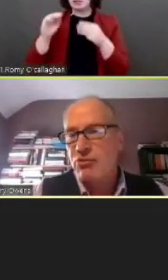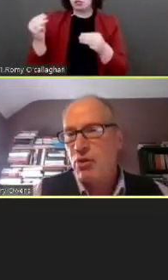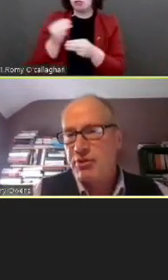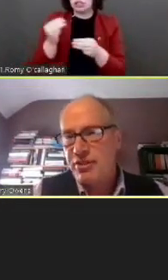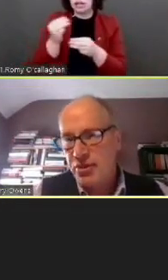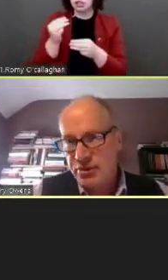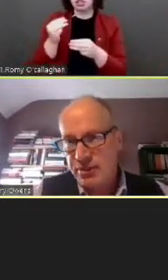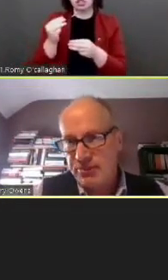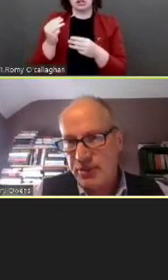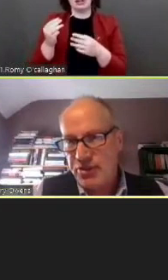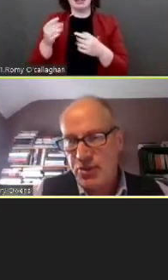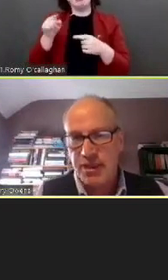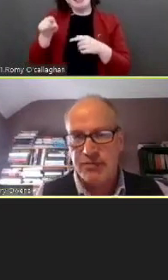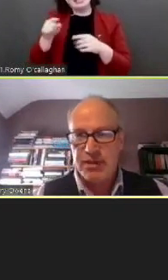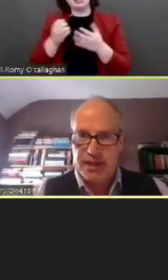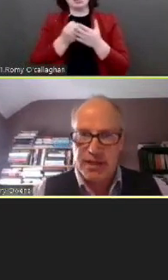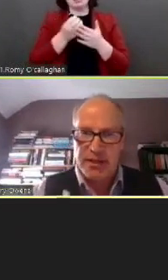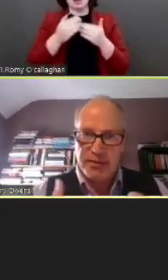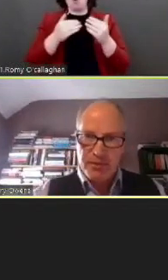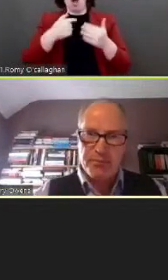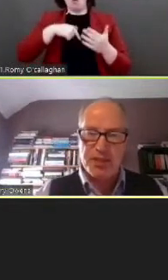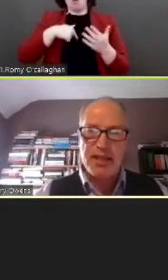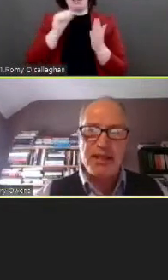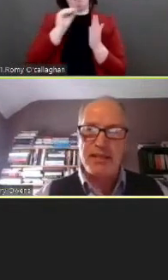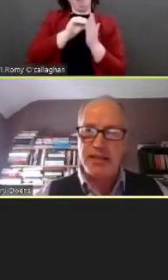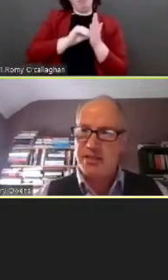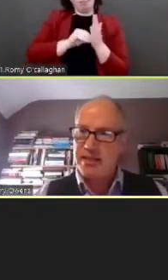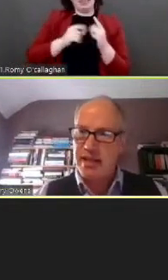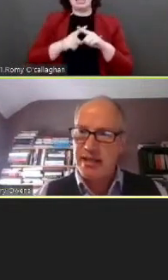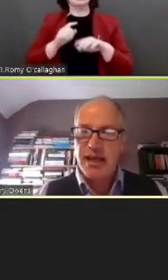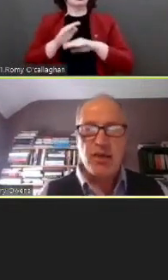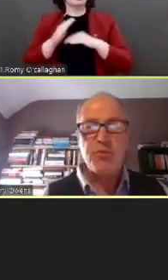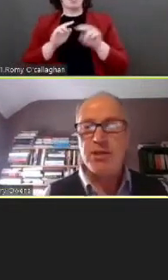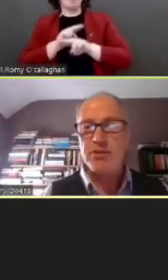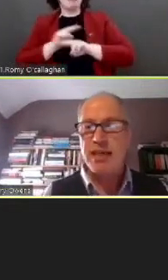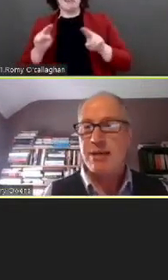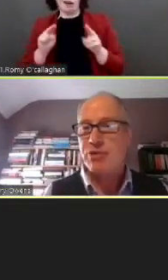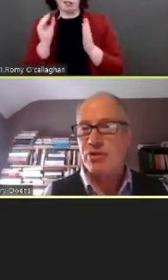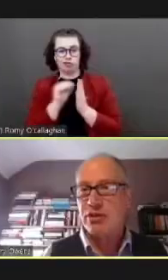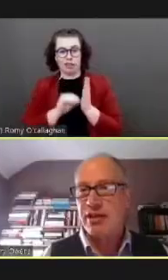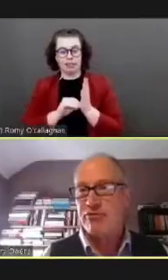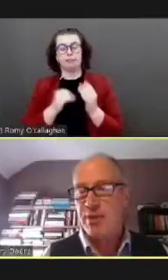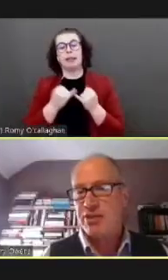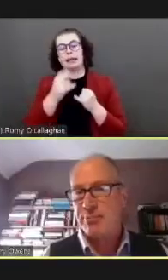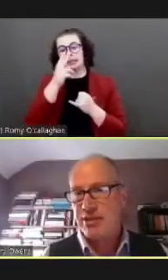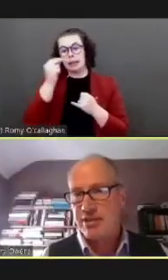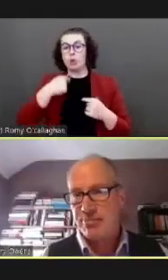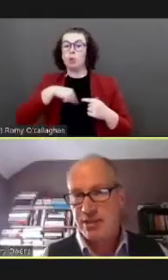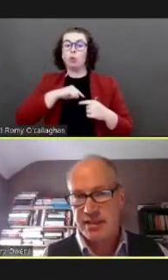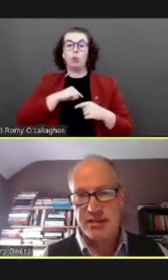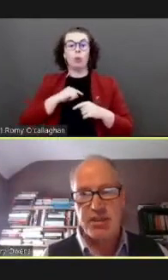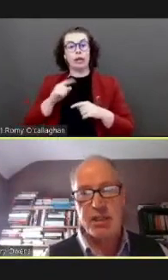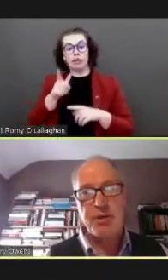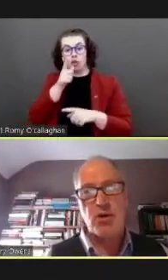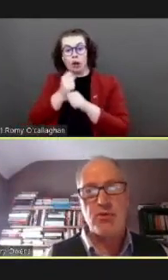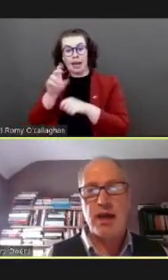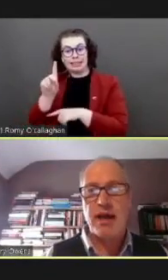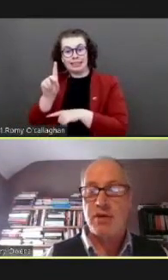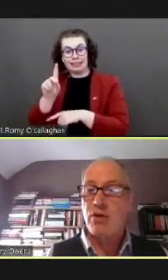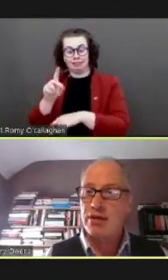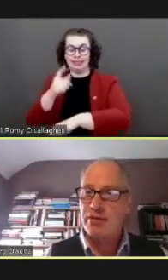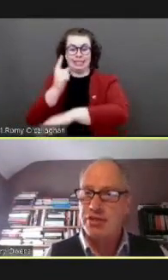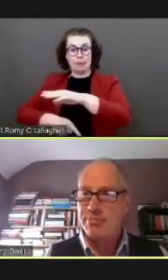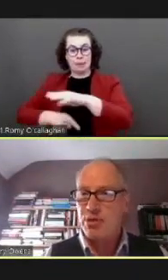what we capture and what we don't. So even in presenting here today, we don't capture information about disability.